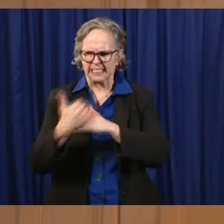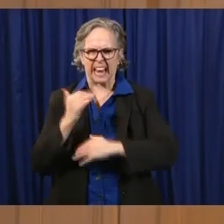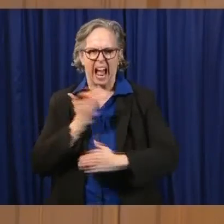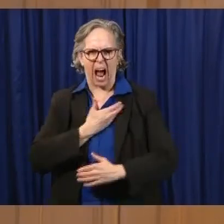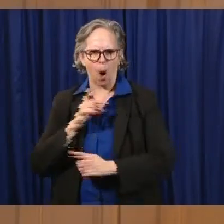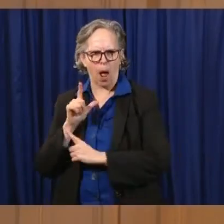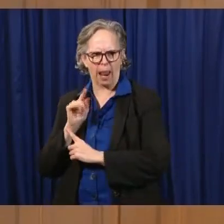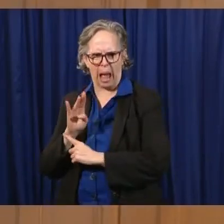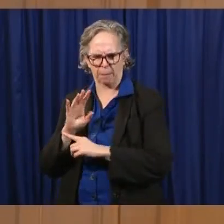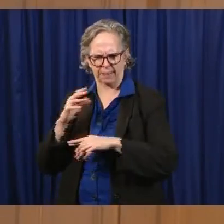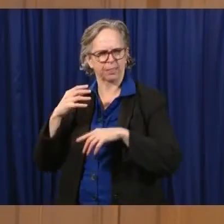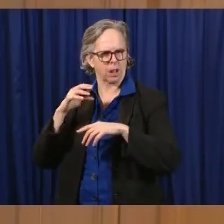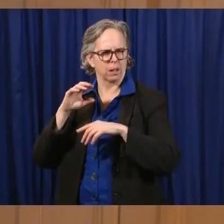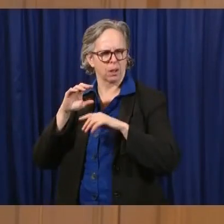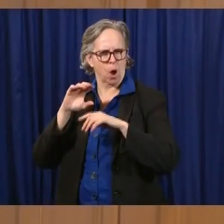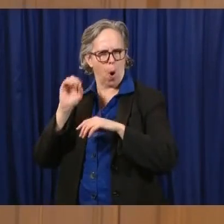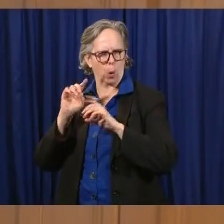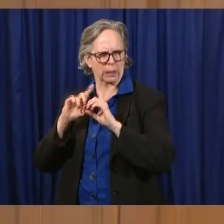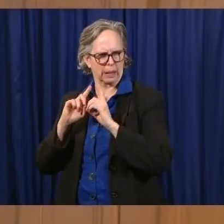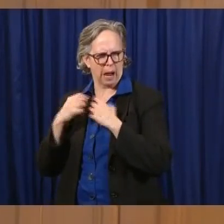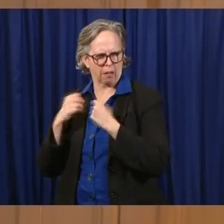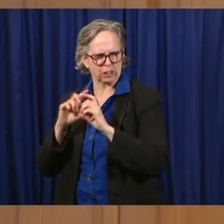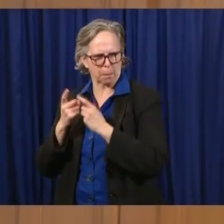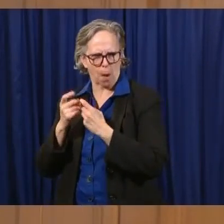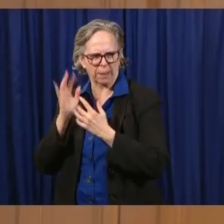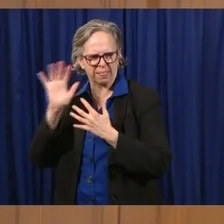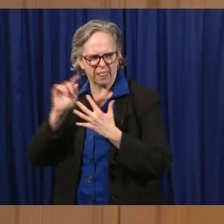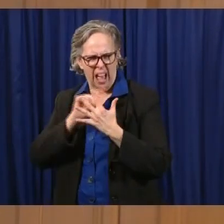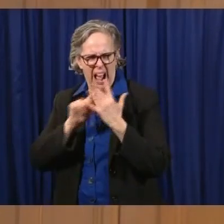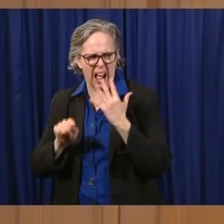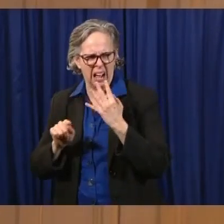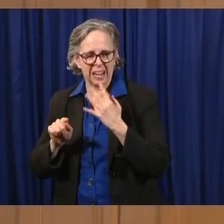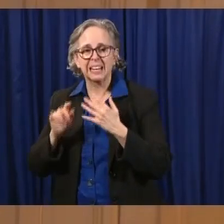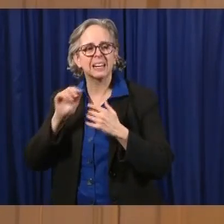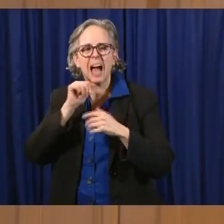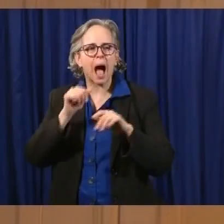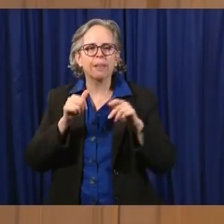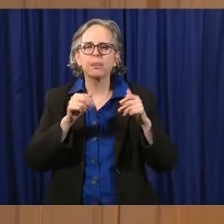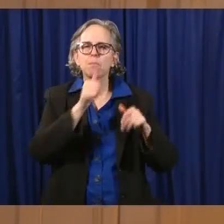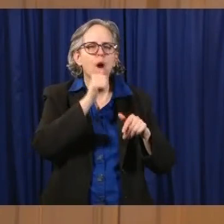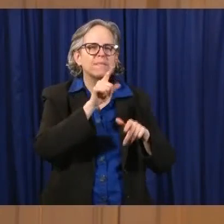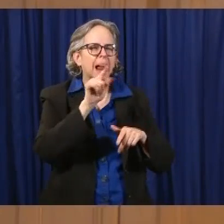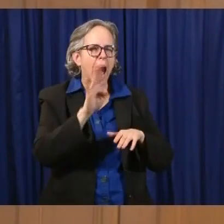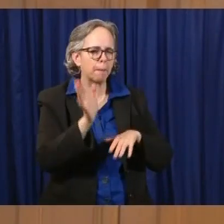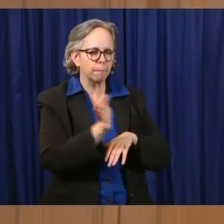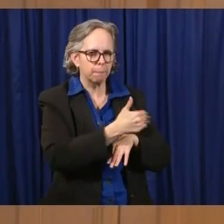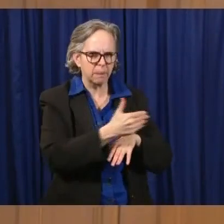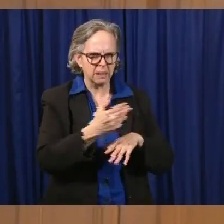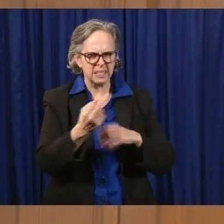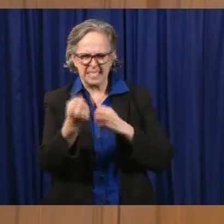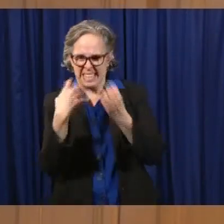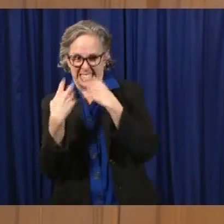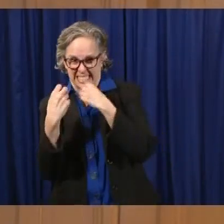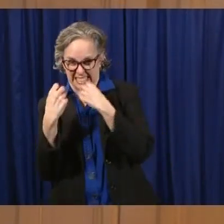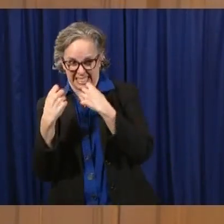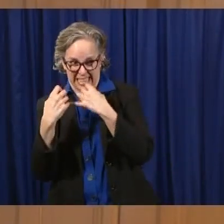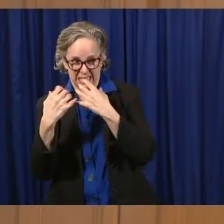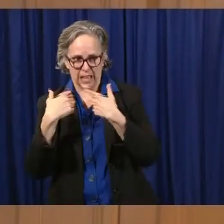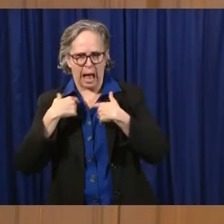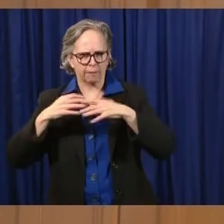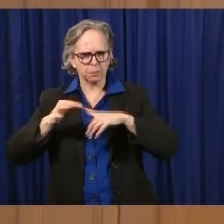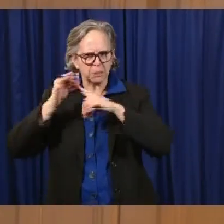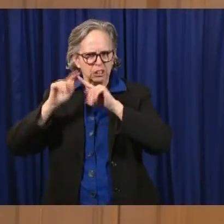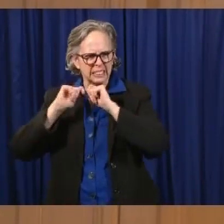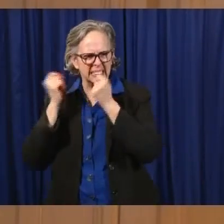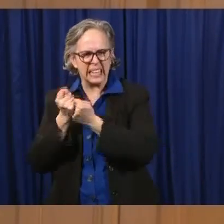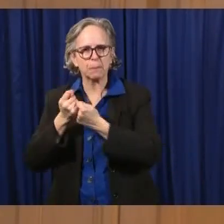strike force that's only job is coming alongside nursing homes and trying to get to the bottom of things like this. So I'd love to